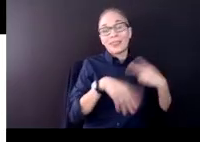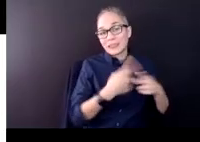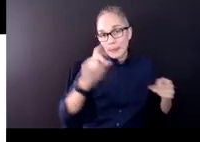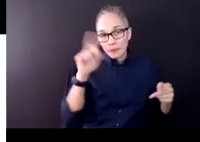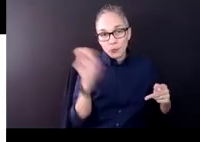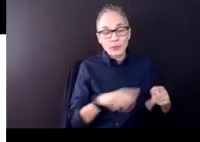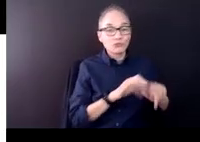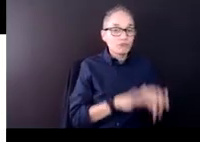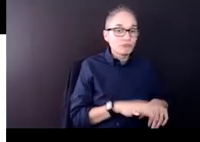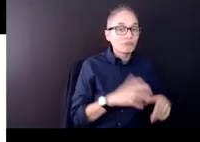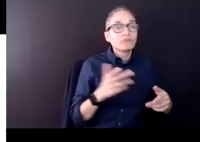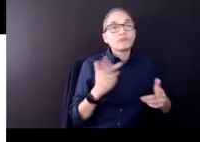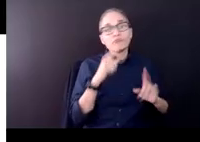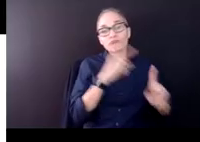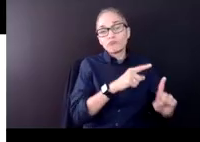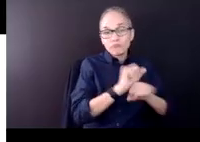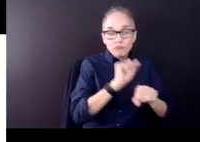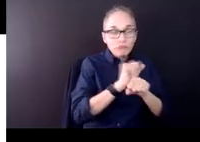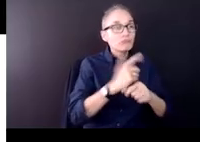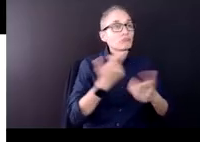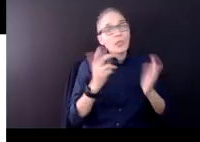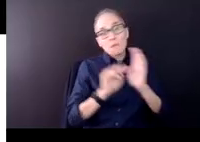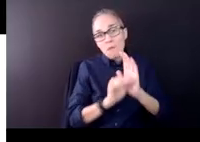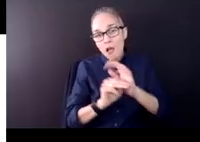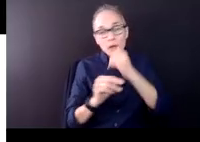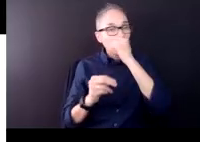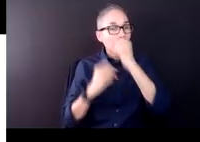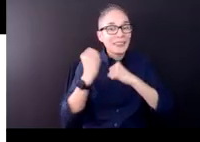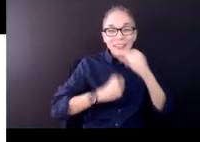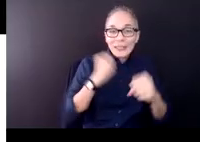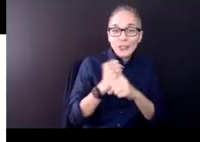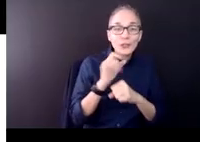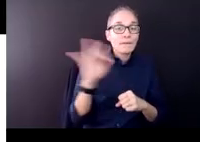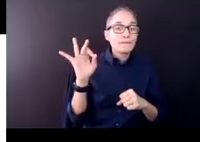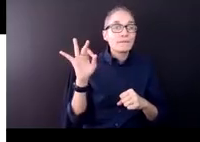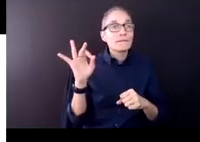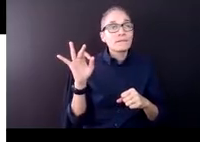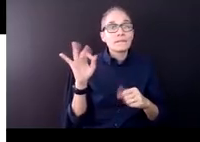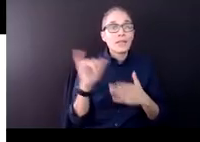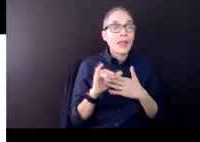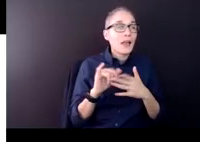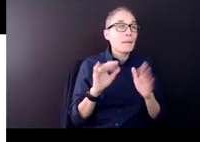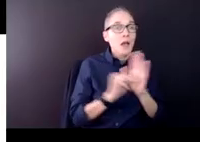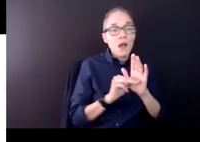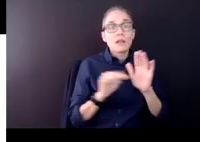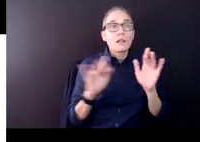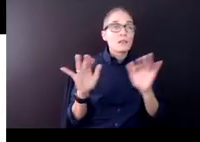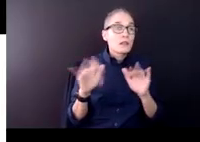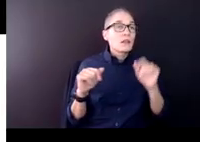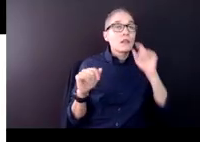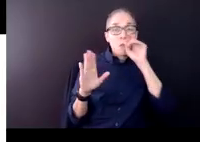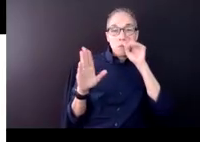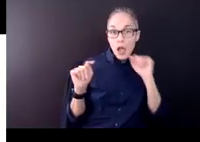It all depends on the task, the models, the year of the model, etc. Right.